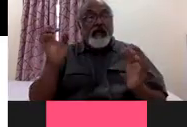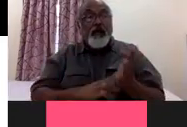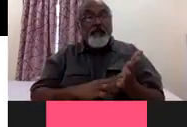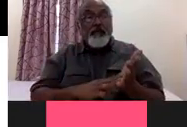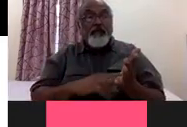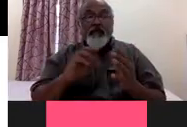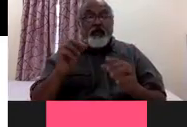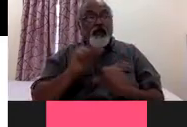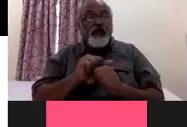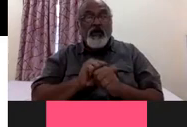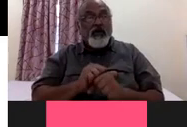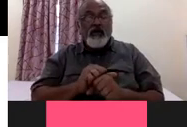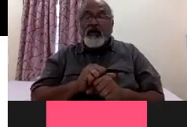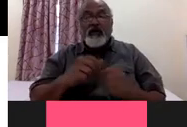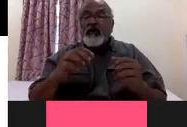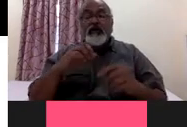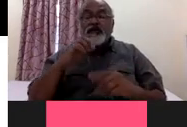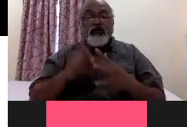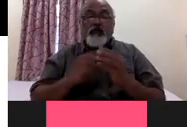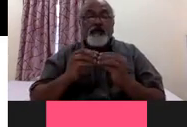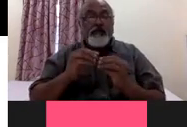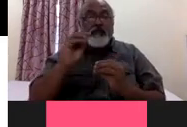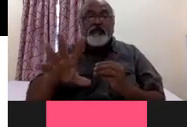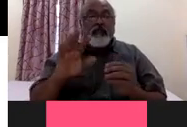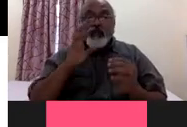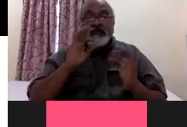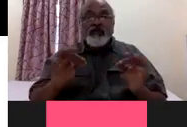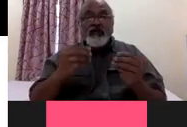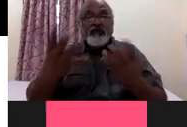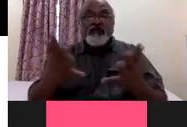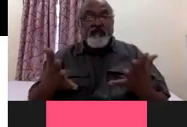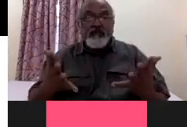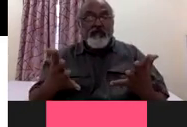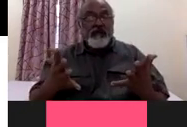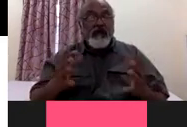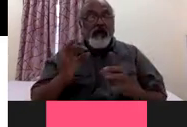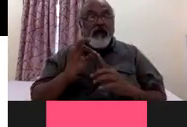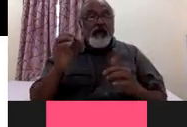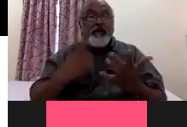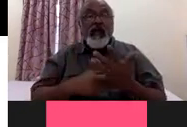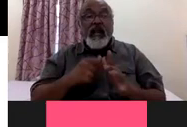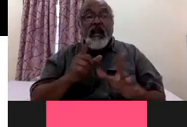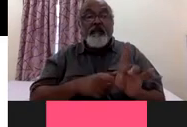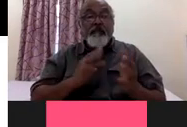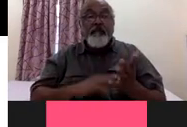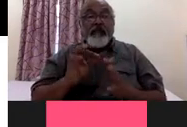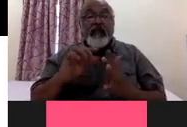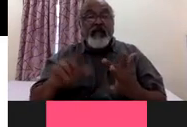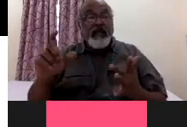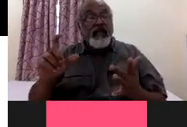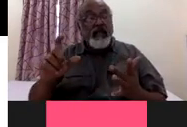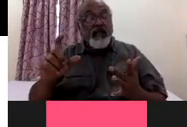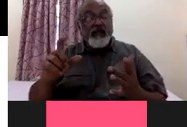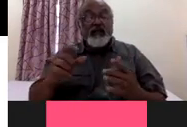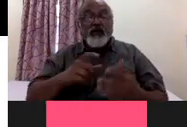worked in a formal employment. He's worked as he's a Paralympic swimming coach and gets 15,000